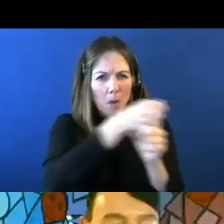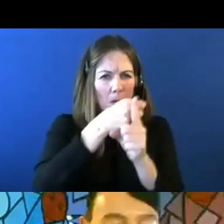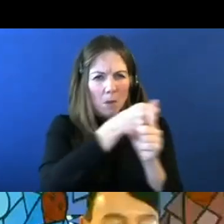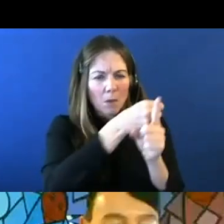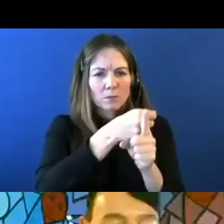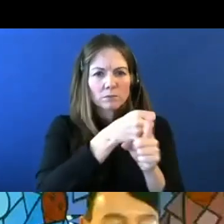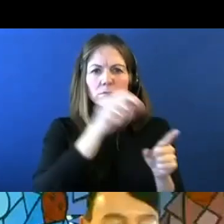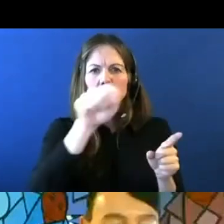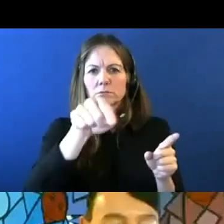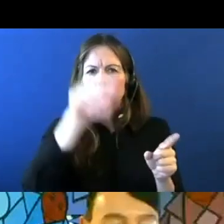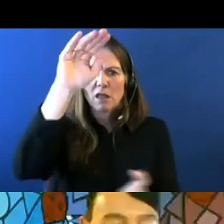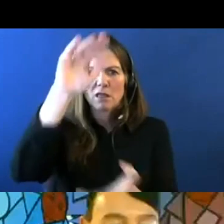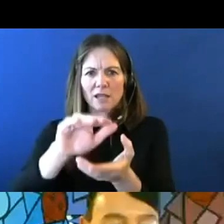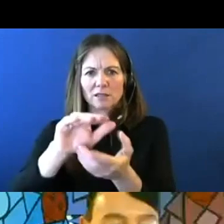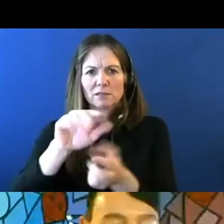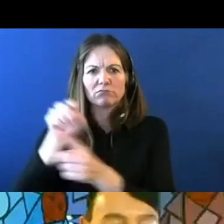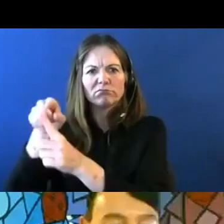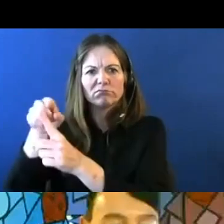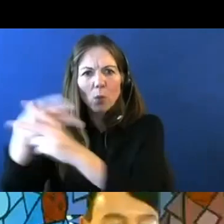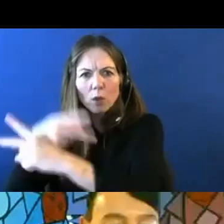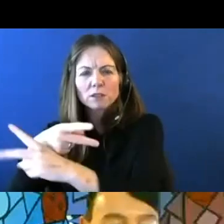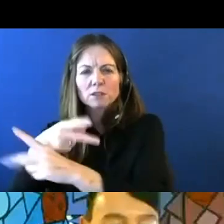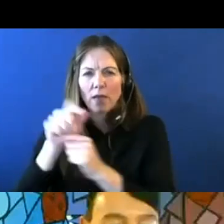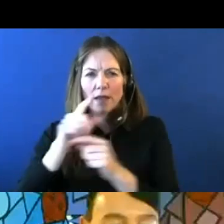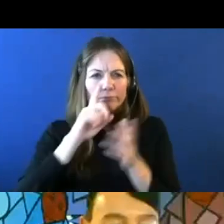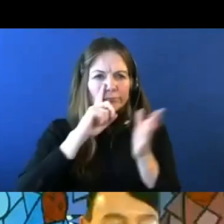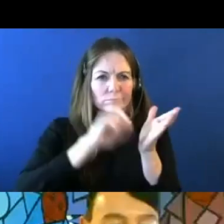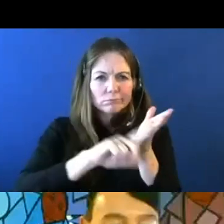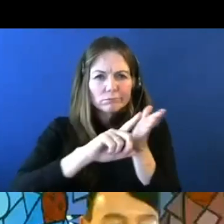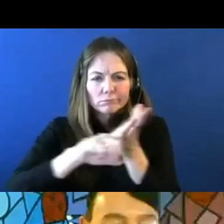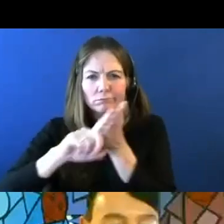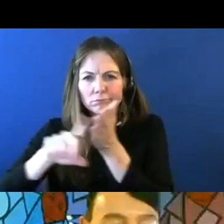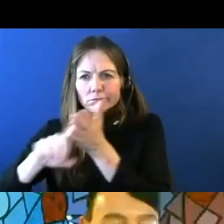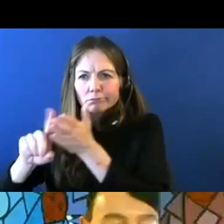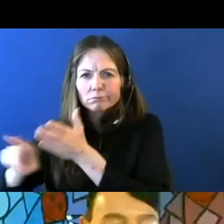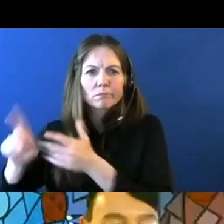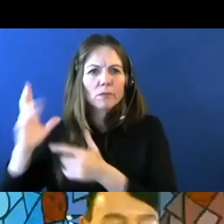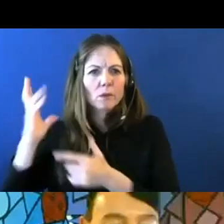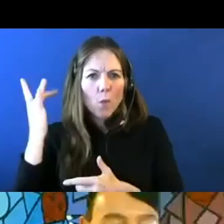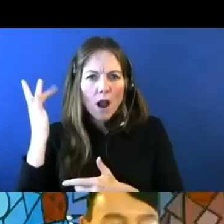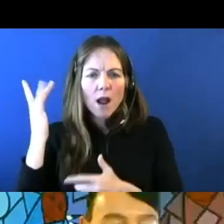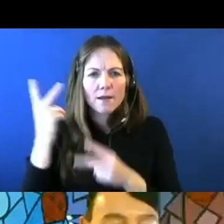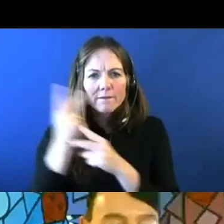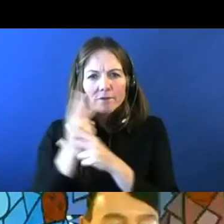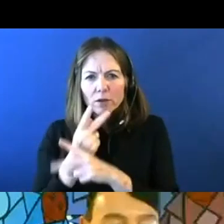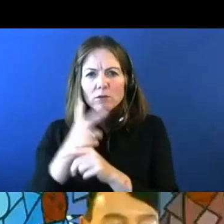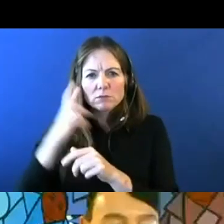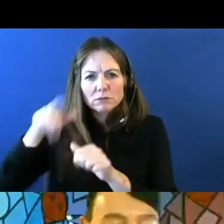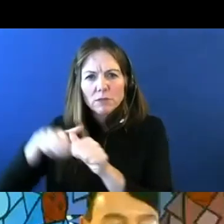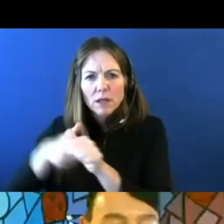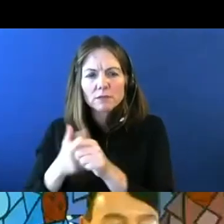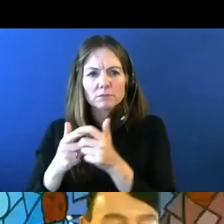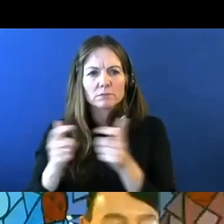about in our presentation in terms of it, you know, really working with our community partners to establish what their needs are. Brittany, do you